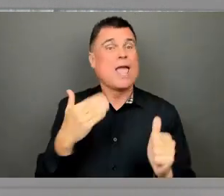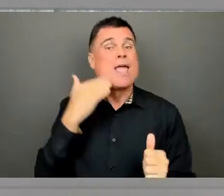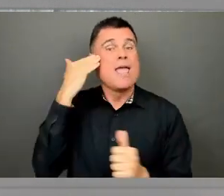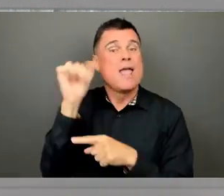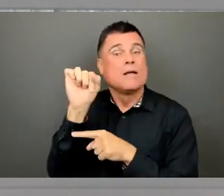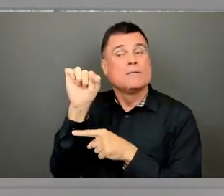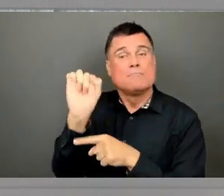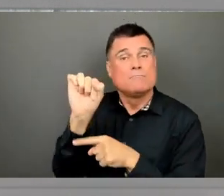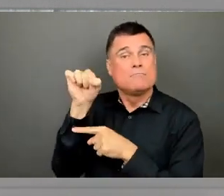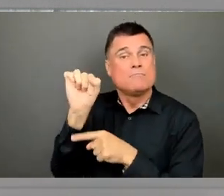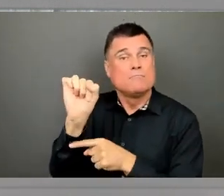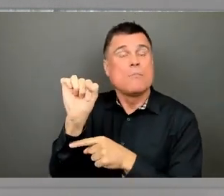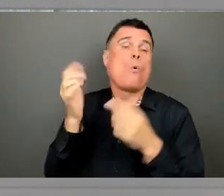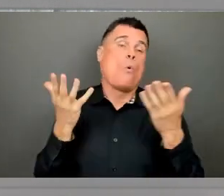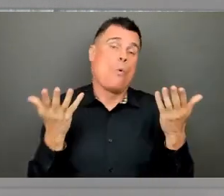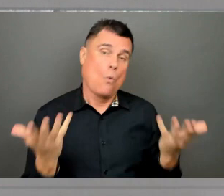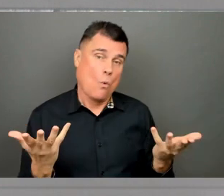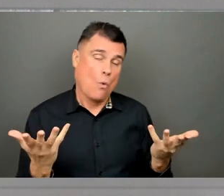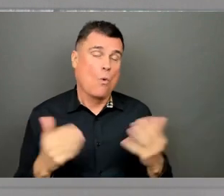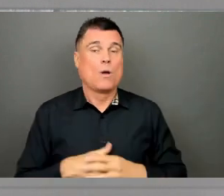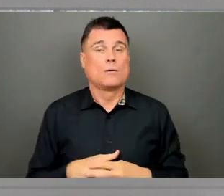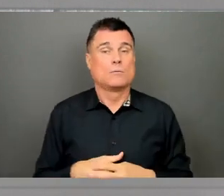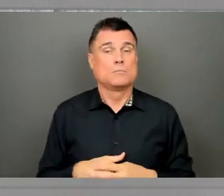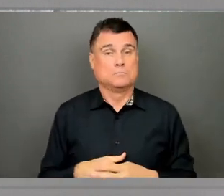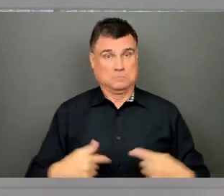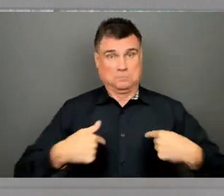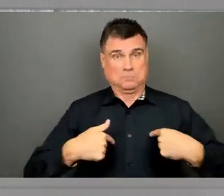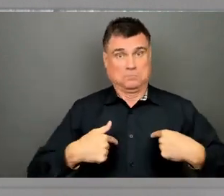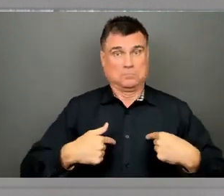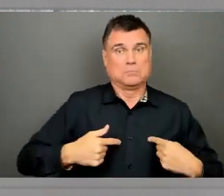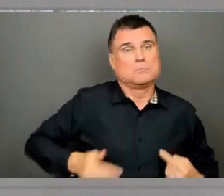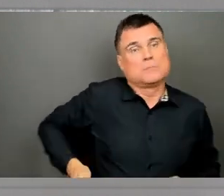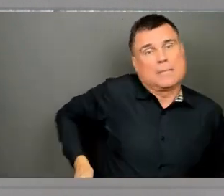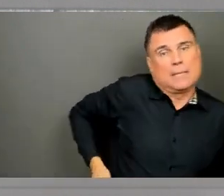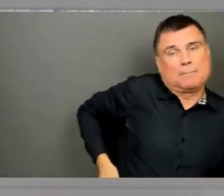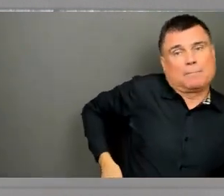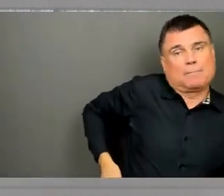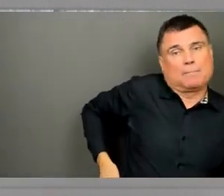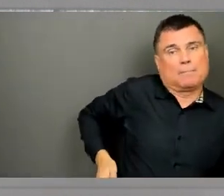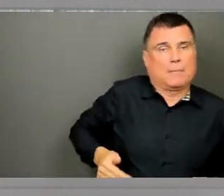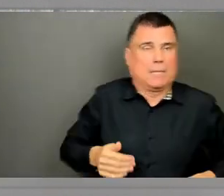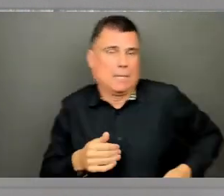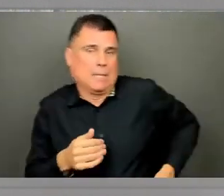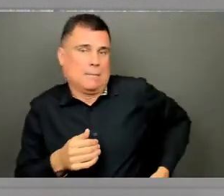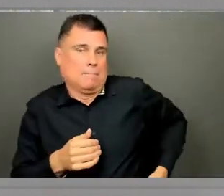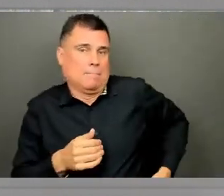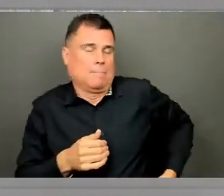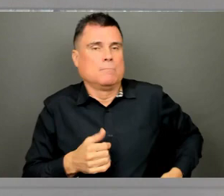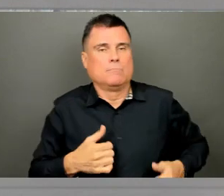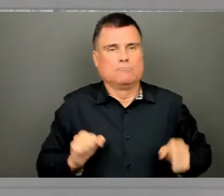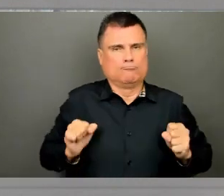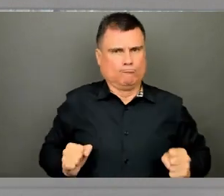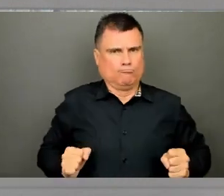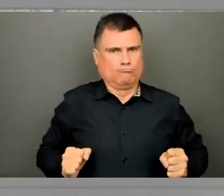one way to do it. Or you can find weight in a place that's maybe not your feet. I find weight in my tail, and then I find a motion in